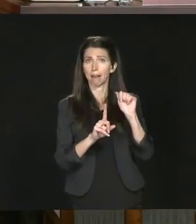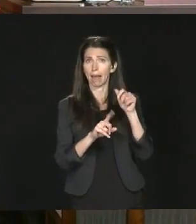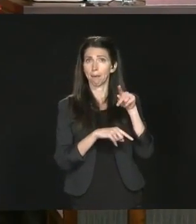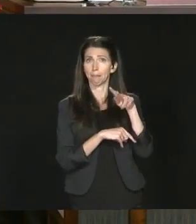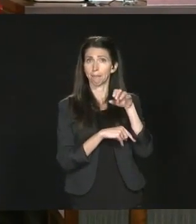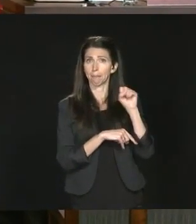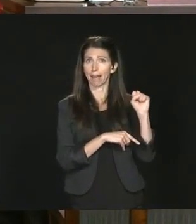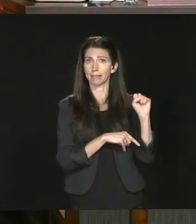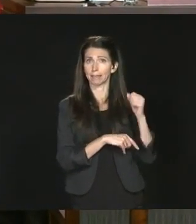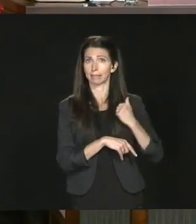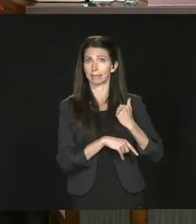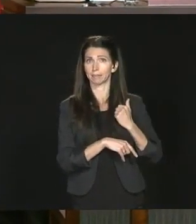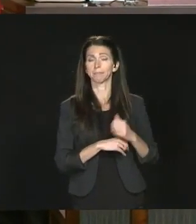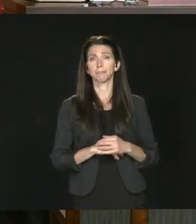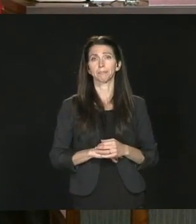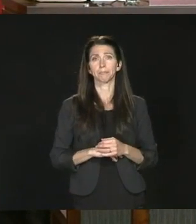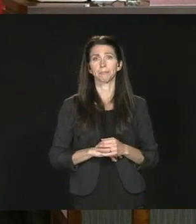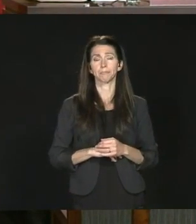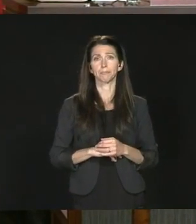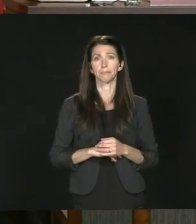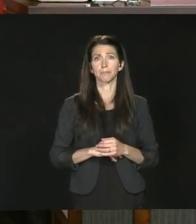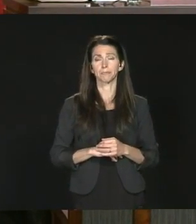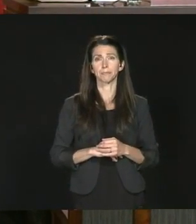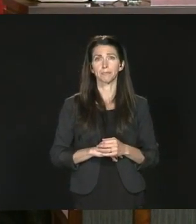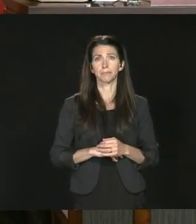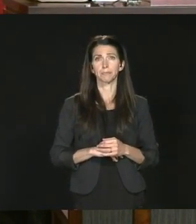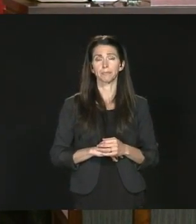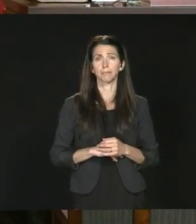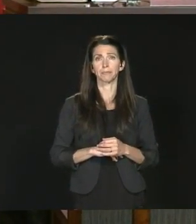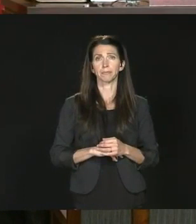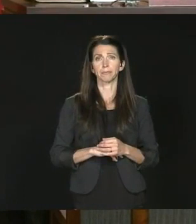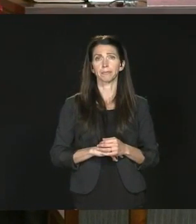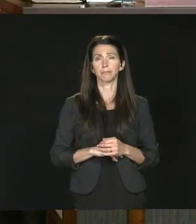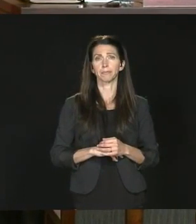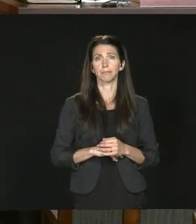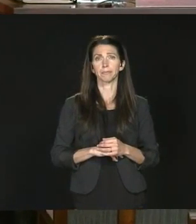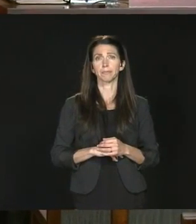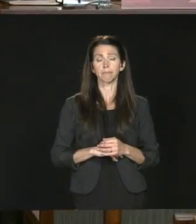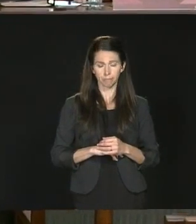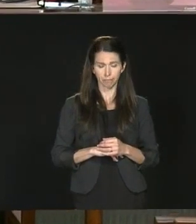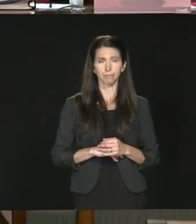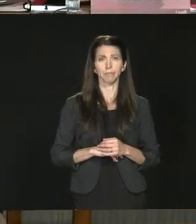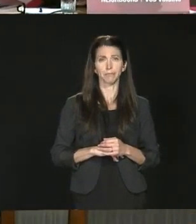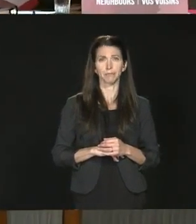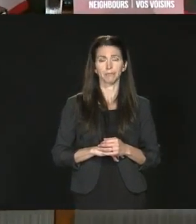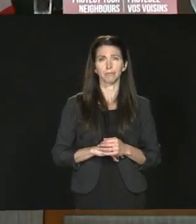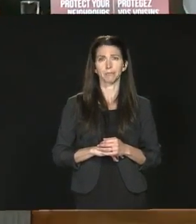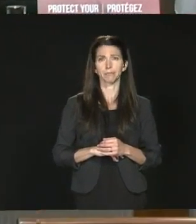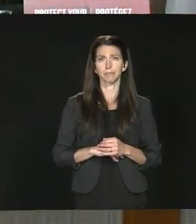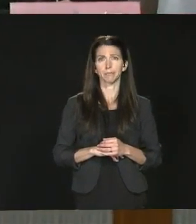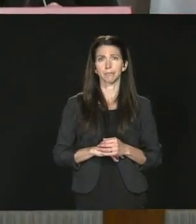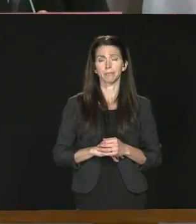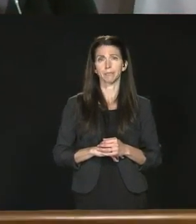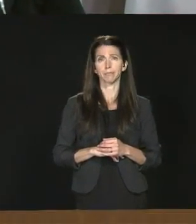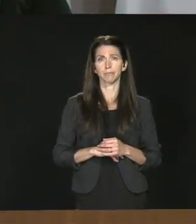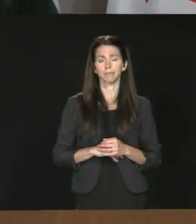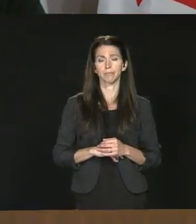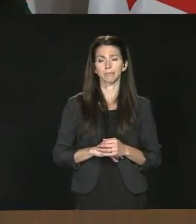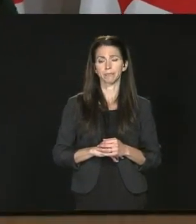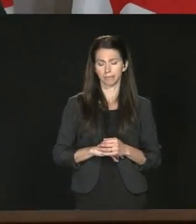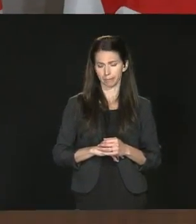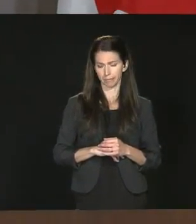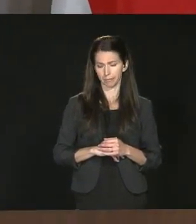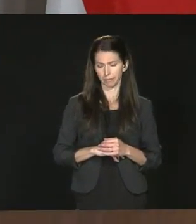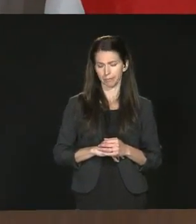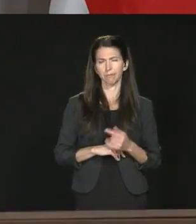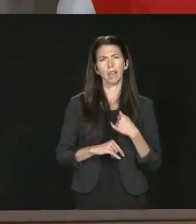presse canadienne. Over Merci. To you. Minister Blair, I'm going to continue along the lines of what Justin was asking you about.